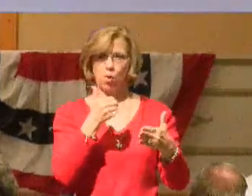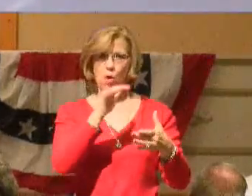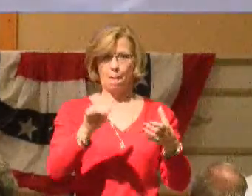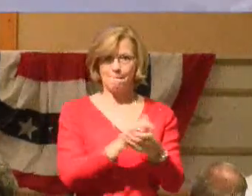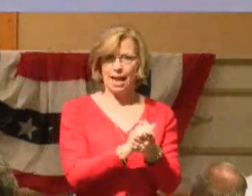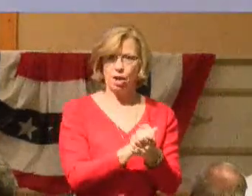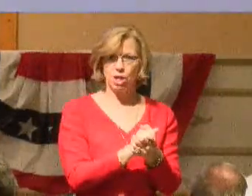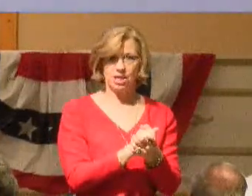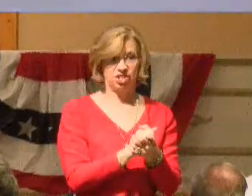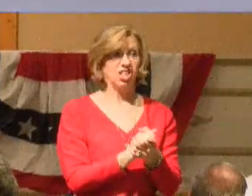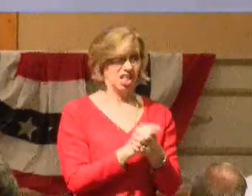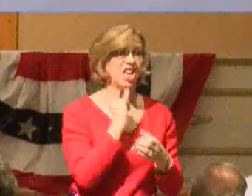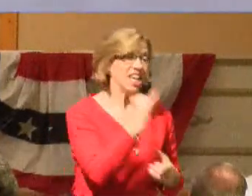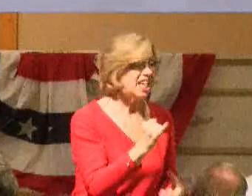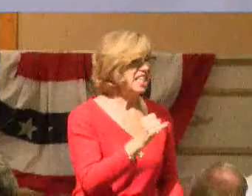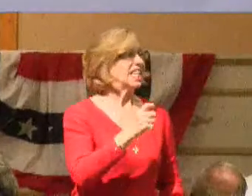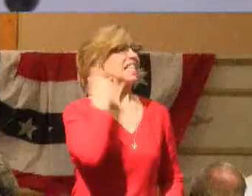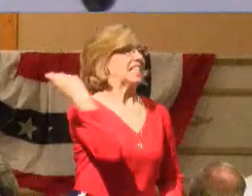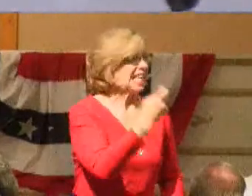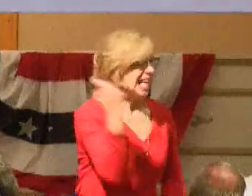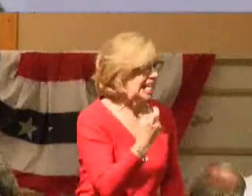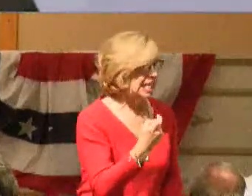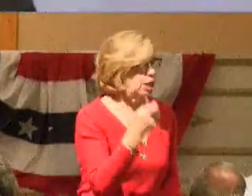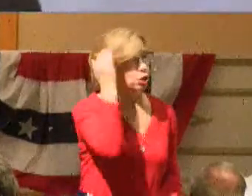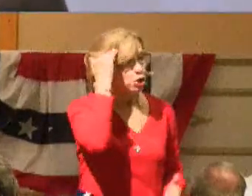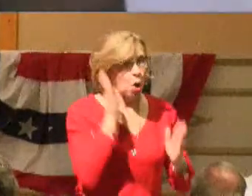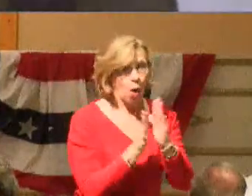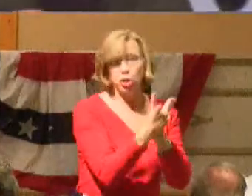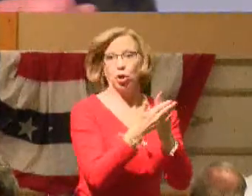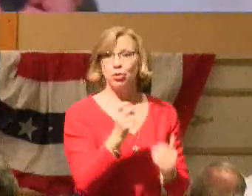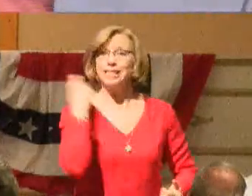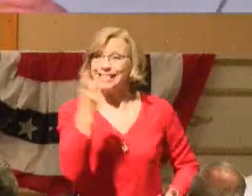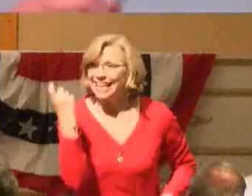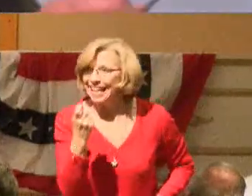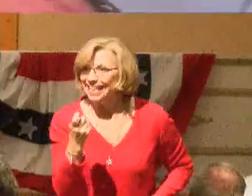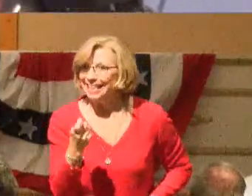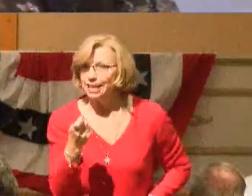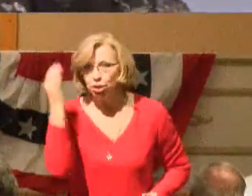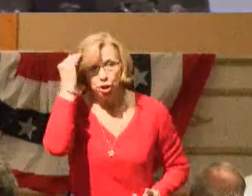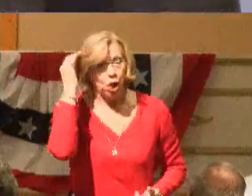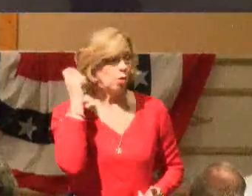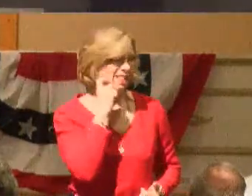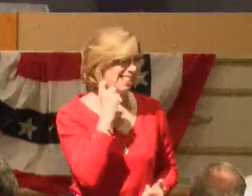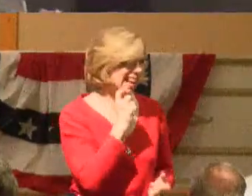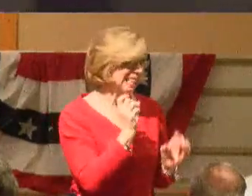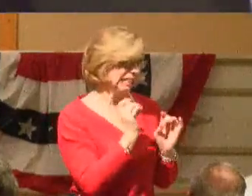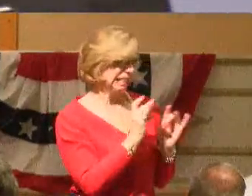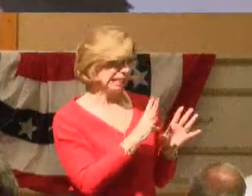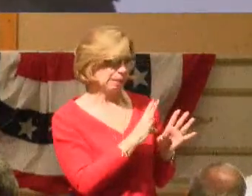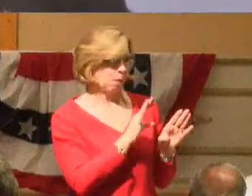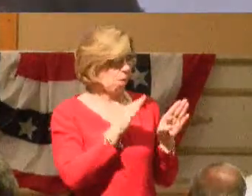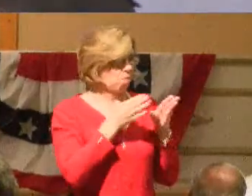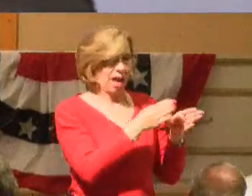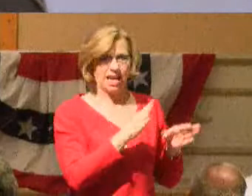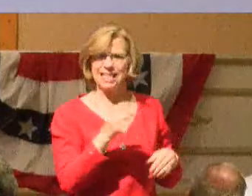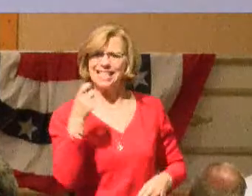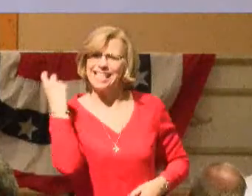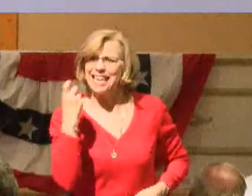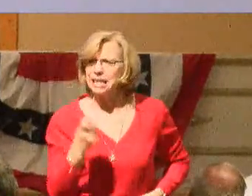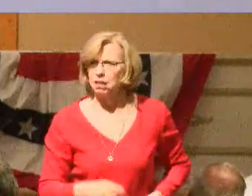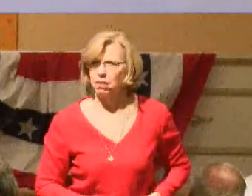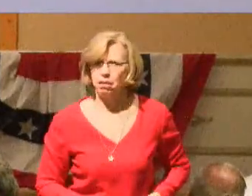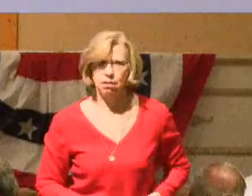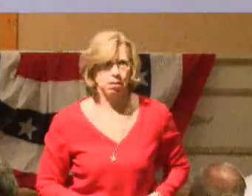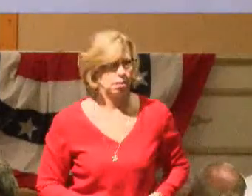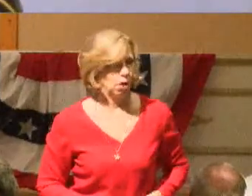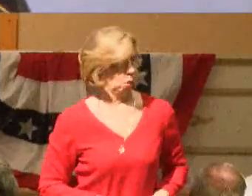sin? Did you know that adultery was a sin? Any sexual perversion is a sin? Just thought I'd state that because you